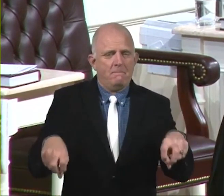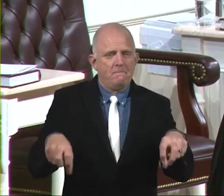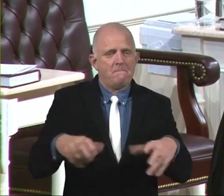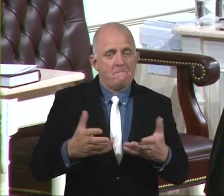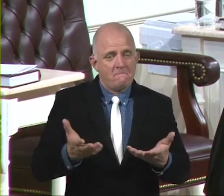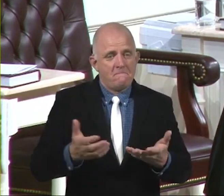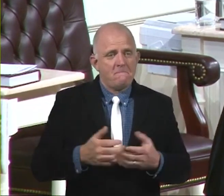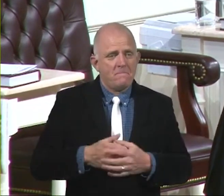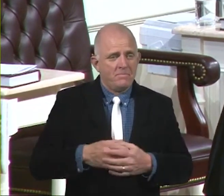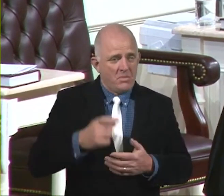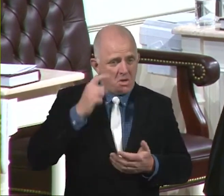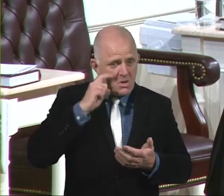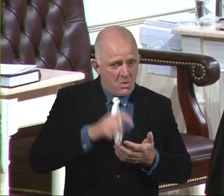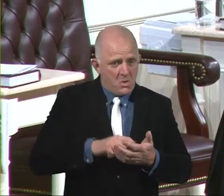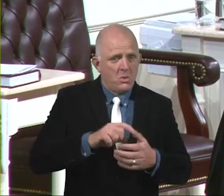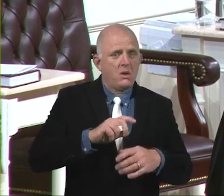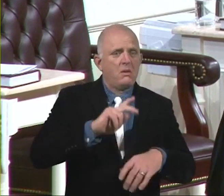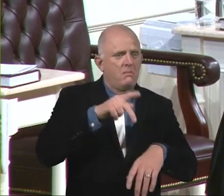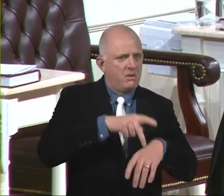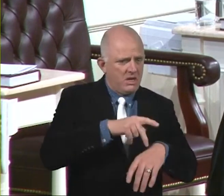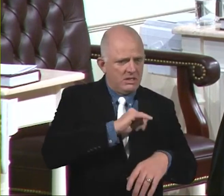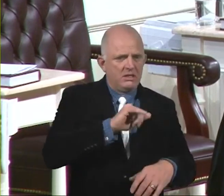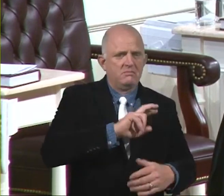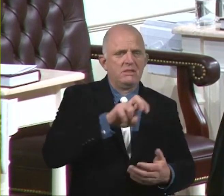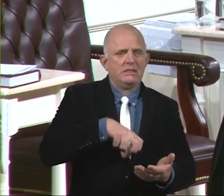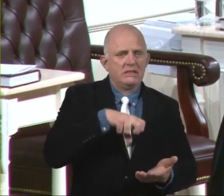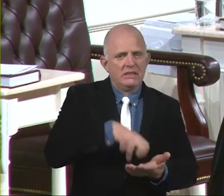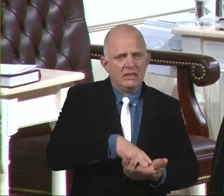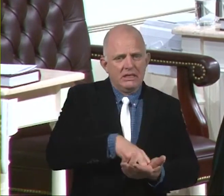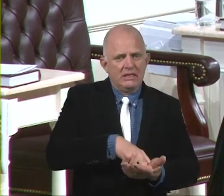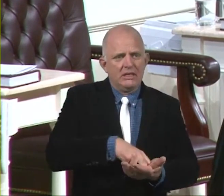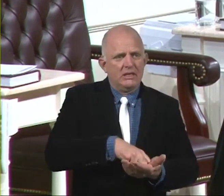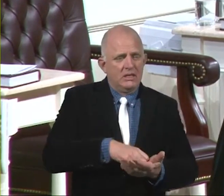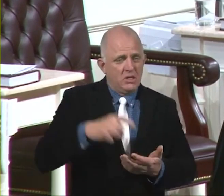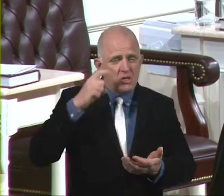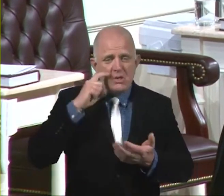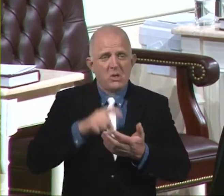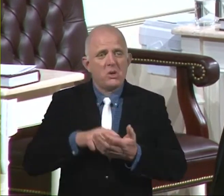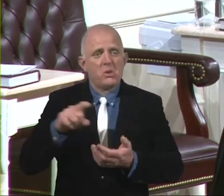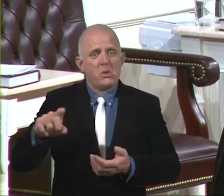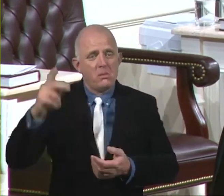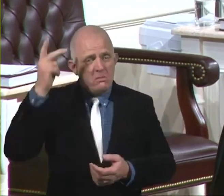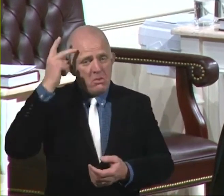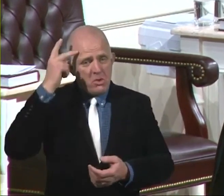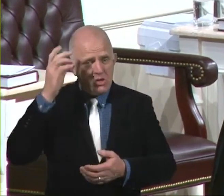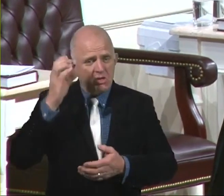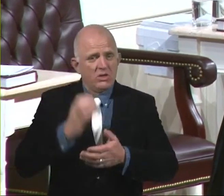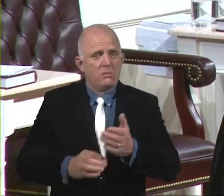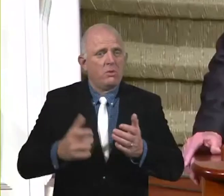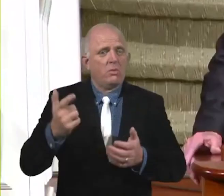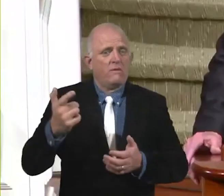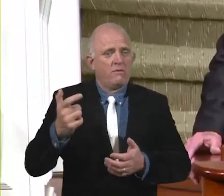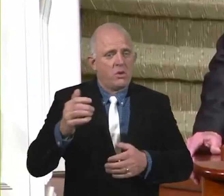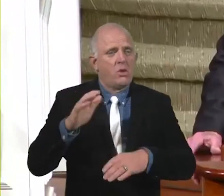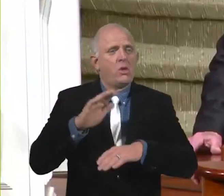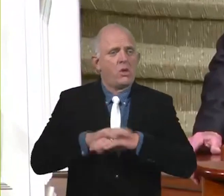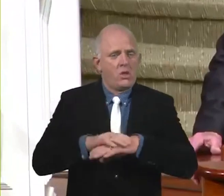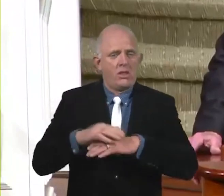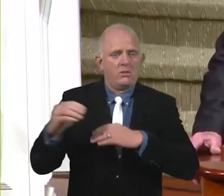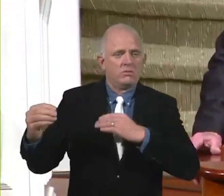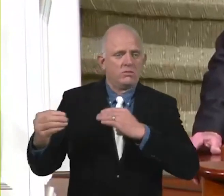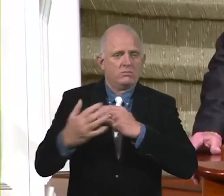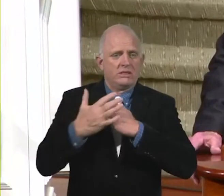Did you notice Peter got on his knees? Did you notice that Paul in chapter 21 down on the seashore, where all